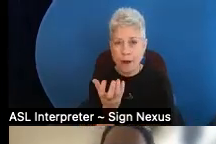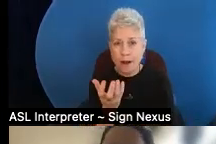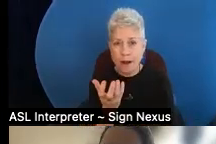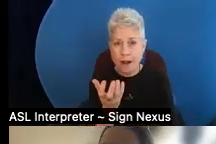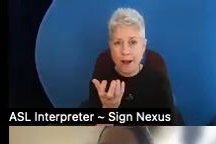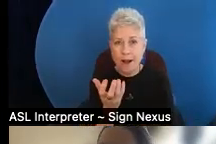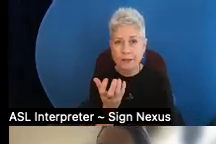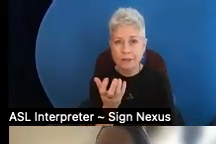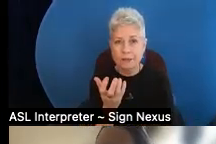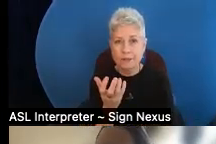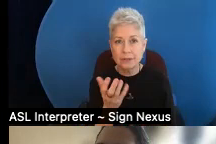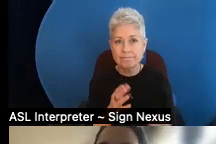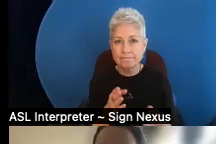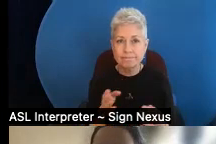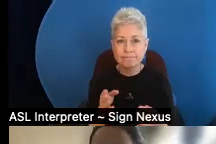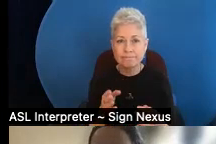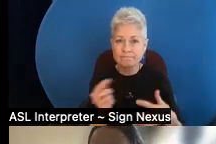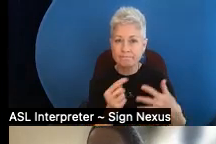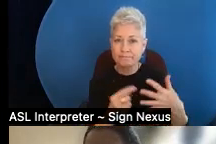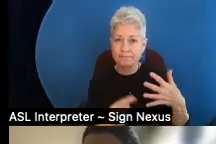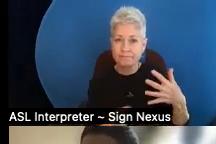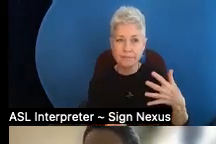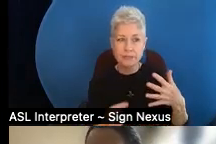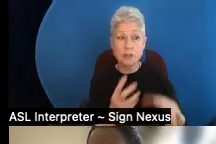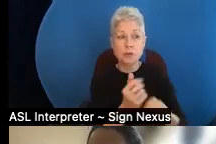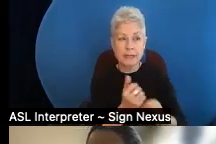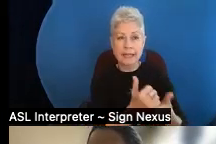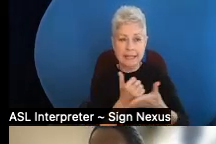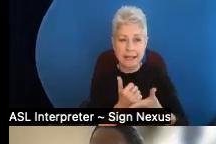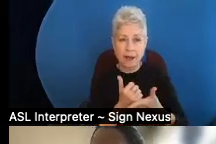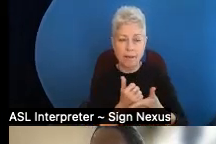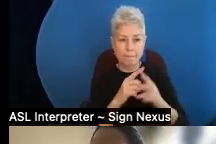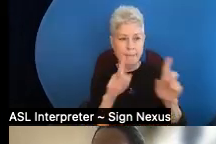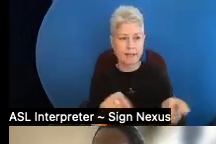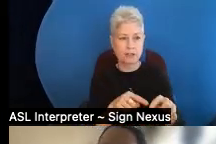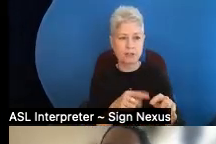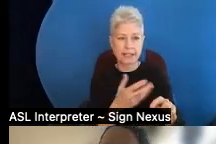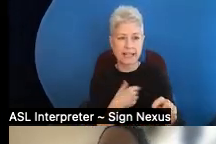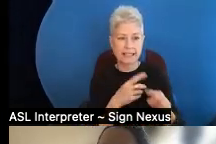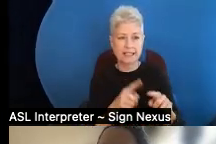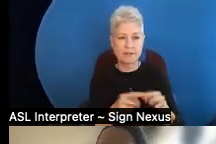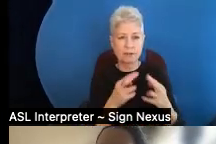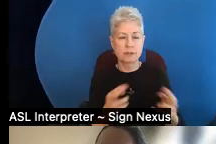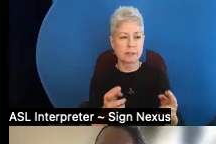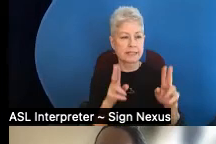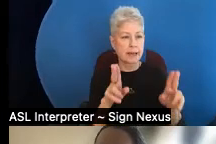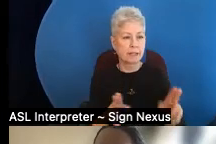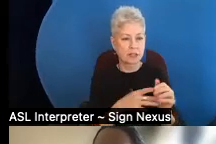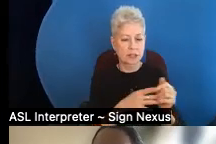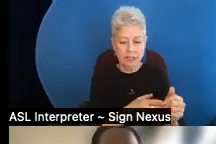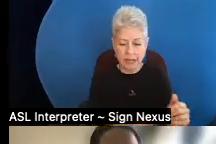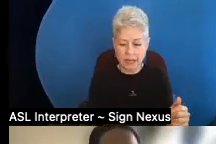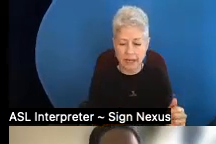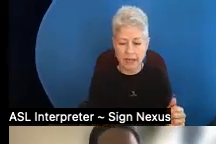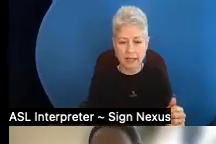us through our Get Help page, which includes the following resources: the application guide, the frequently asked